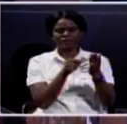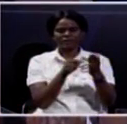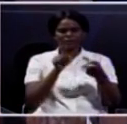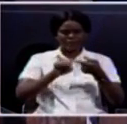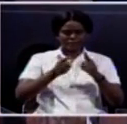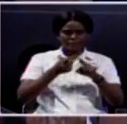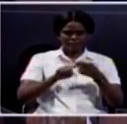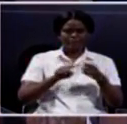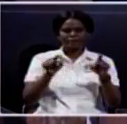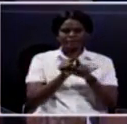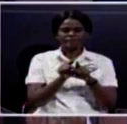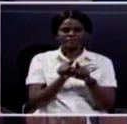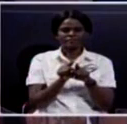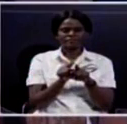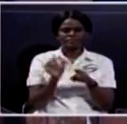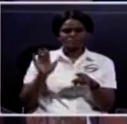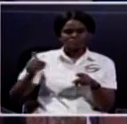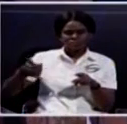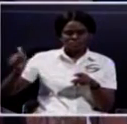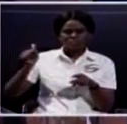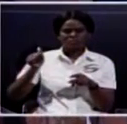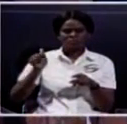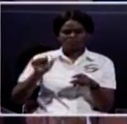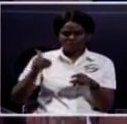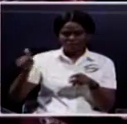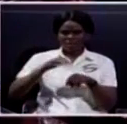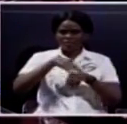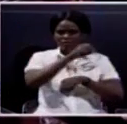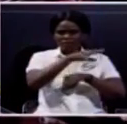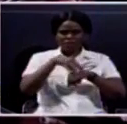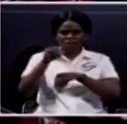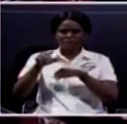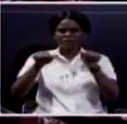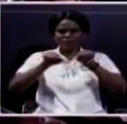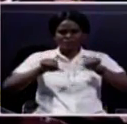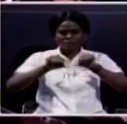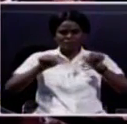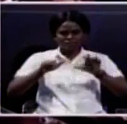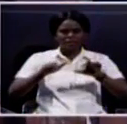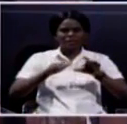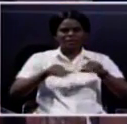are misusing the money. Do you send auditors to these schools to check on how the funds are used?